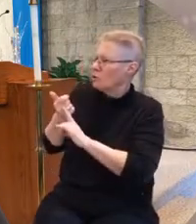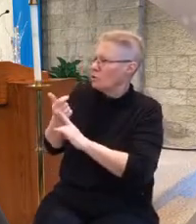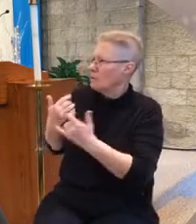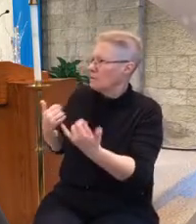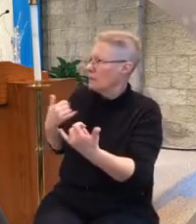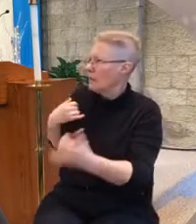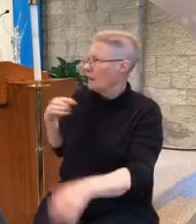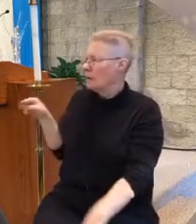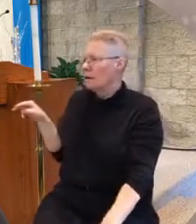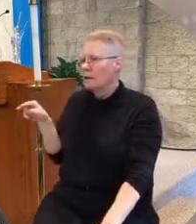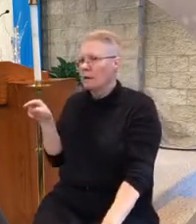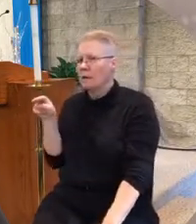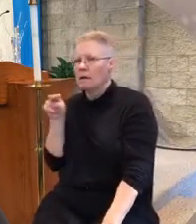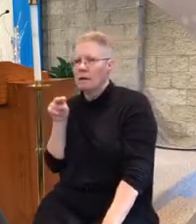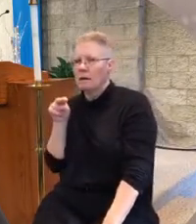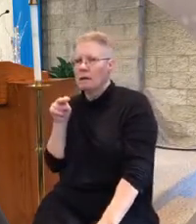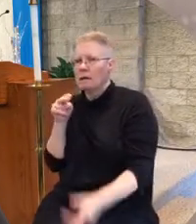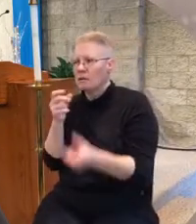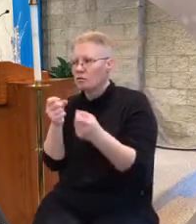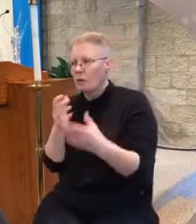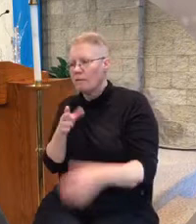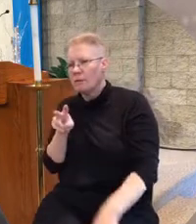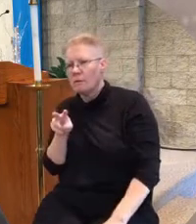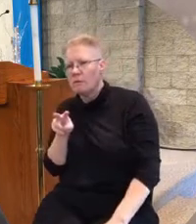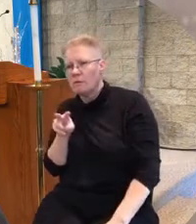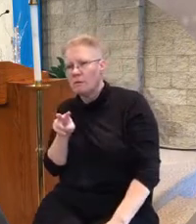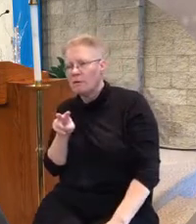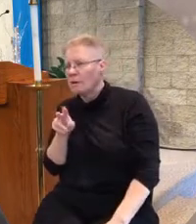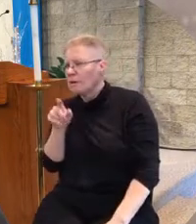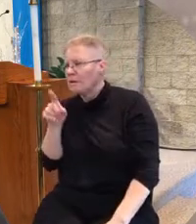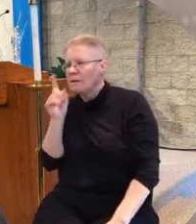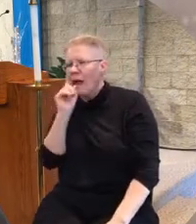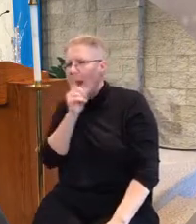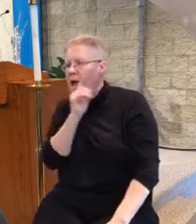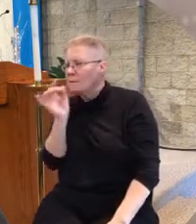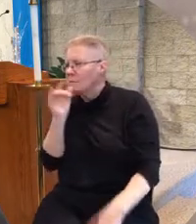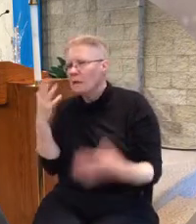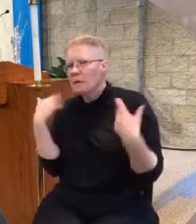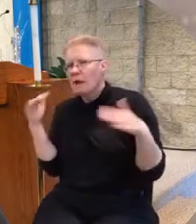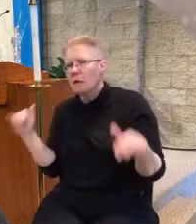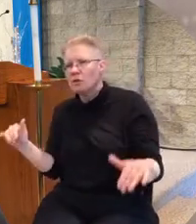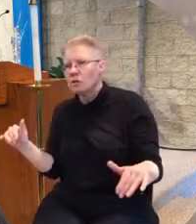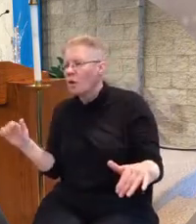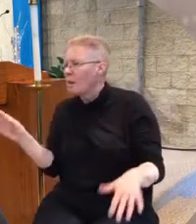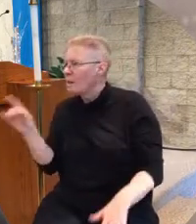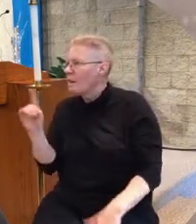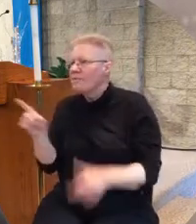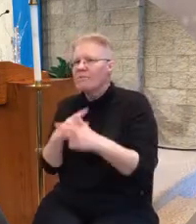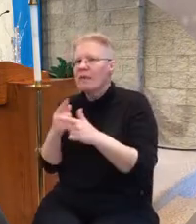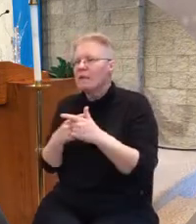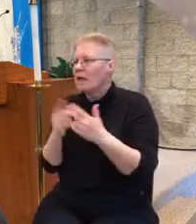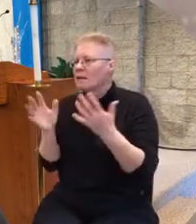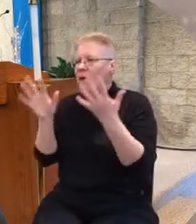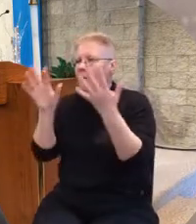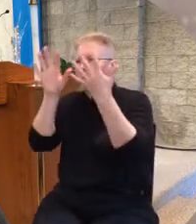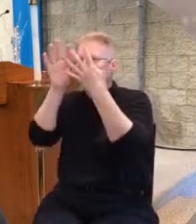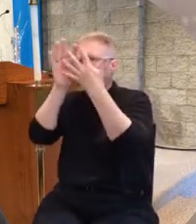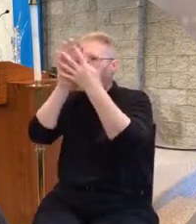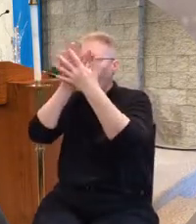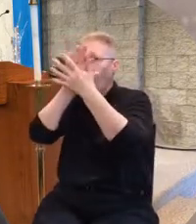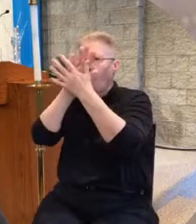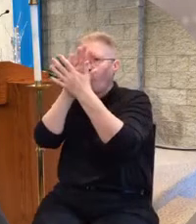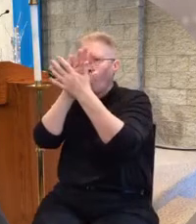angel disguised as a taxi driver, and the veil of illusion parted. Say, the veil parted. And I